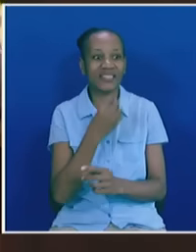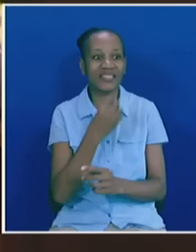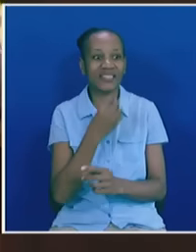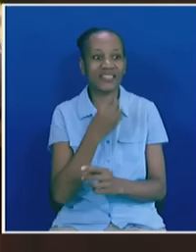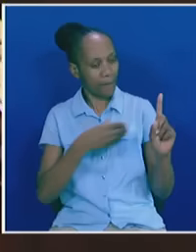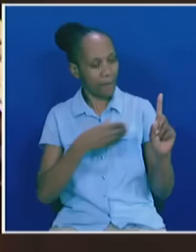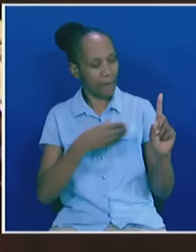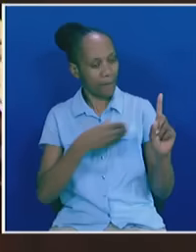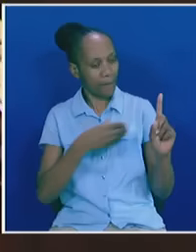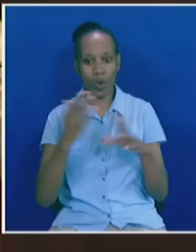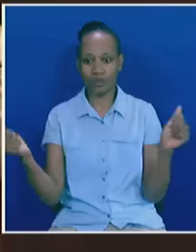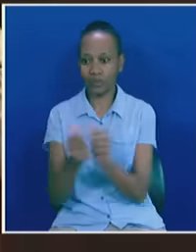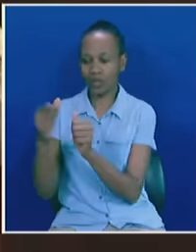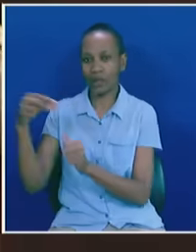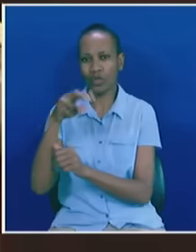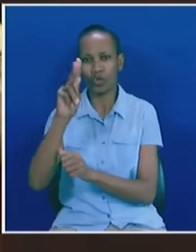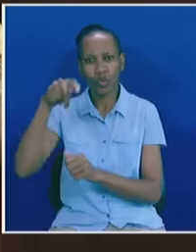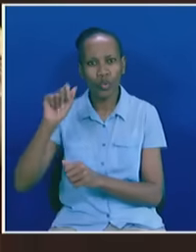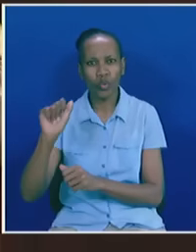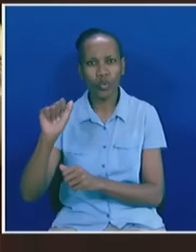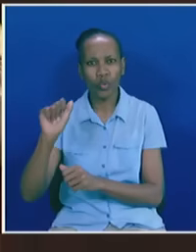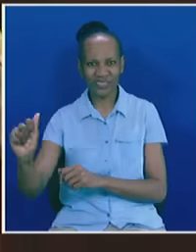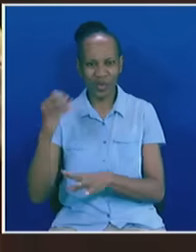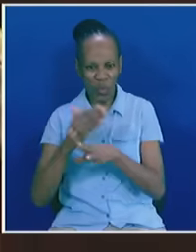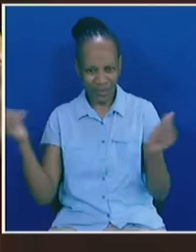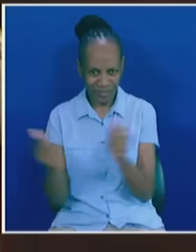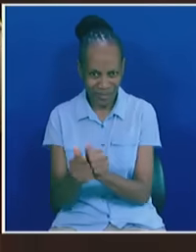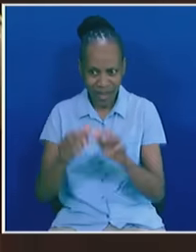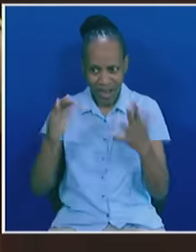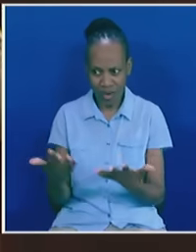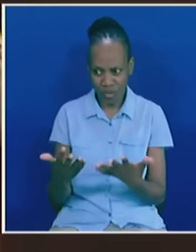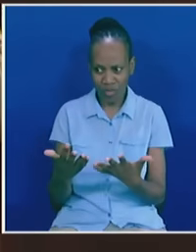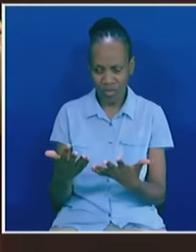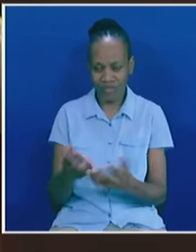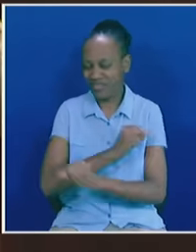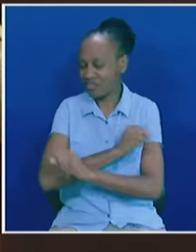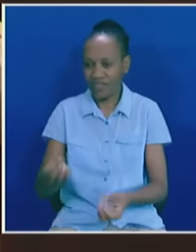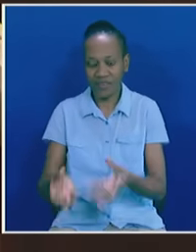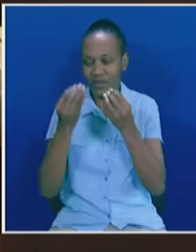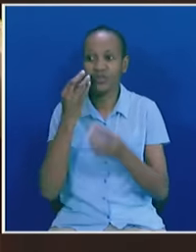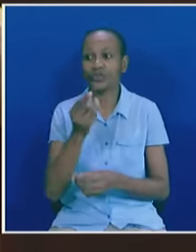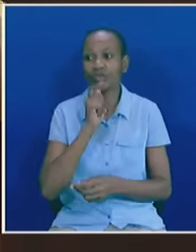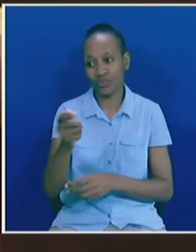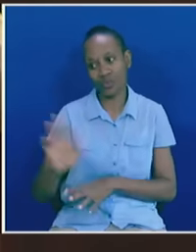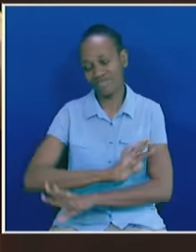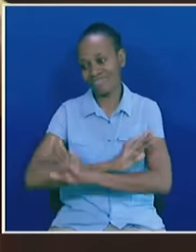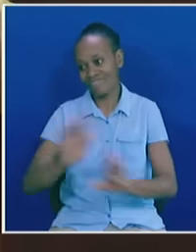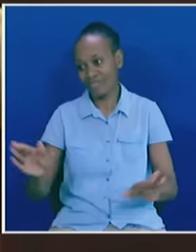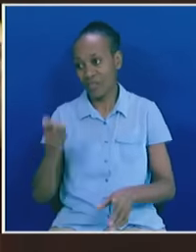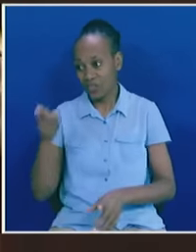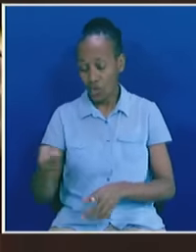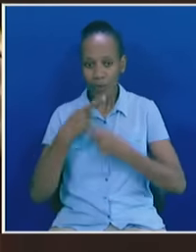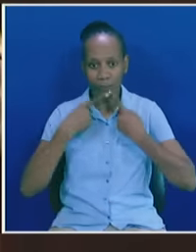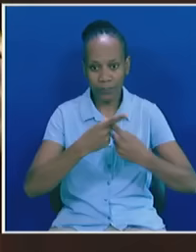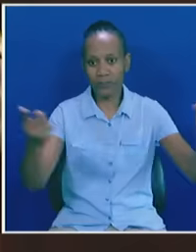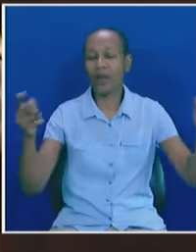uya ecompany nama-Guptas uyokusebenza. Lento nitshela i-country fanele siyilungise bakhona ukuzwa ukuthi